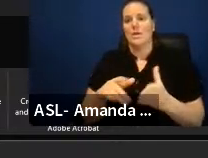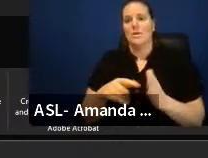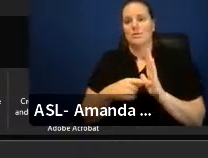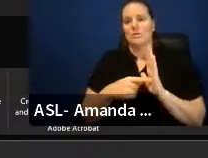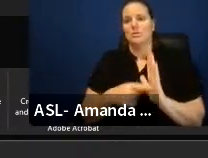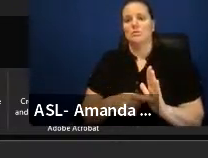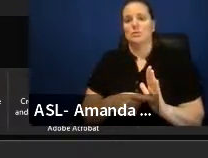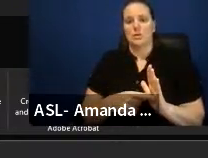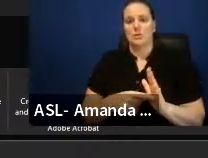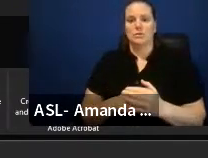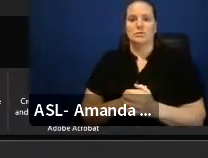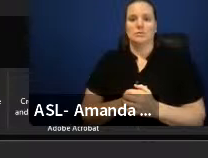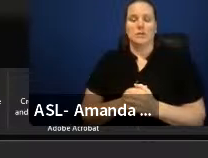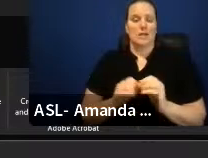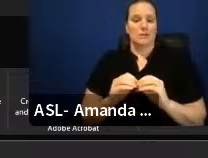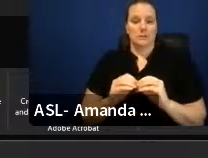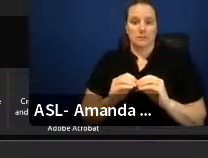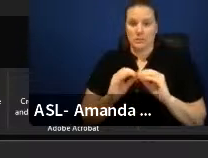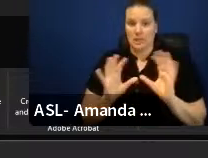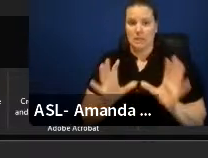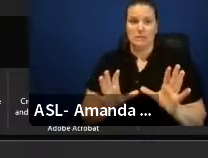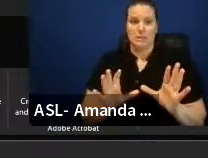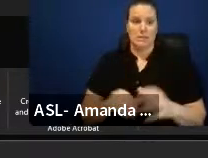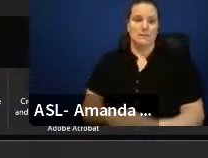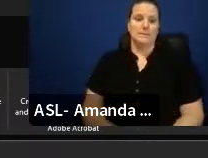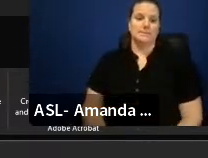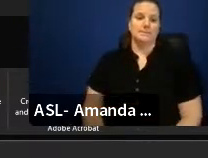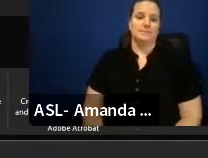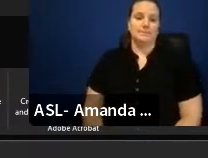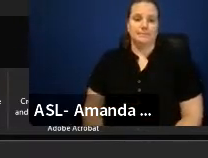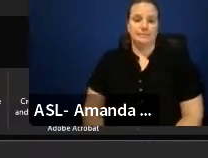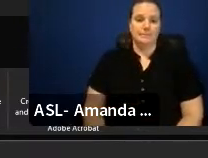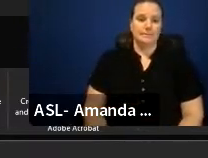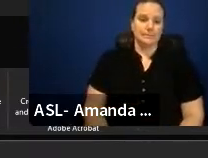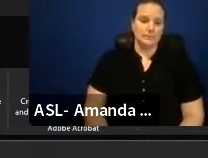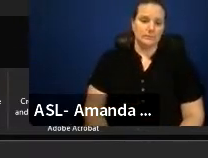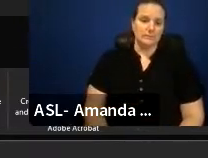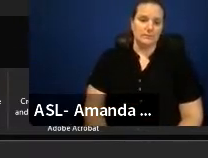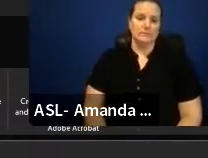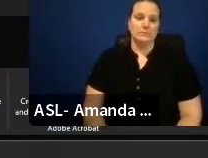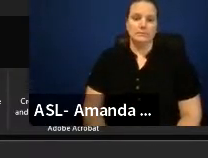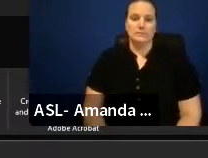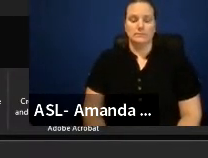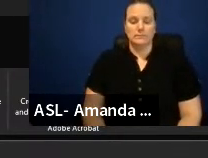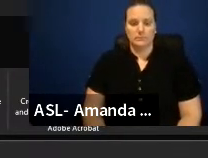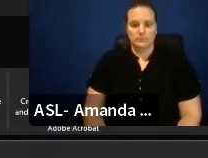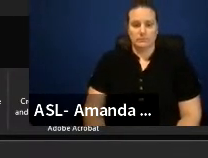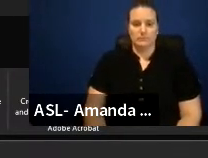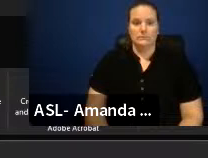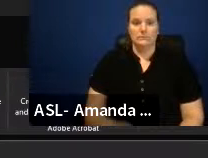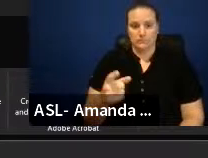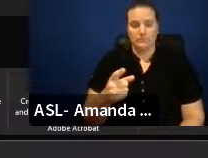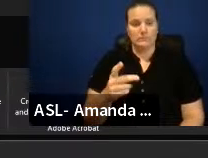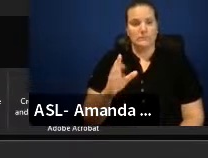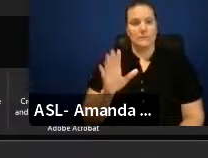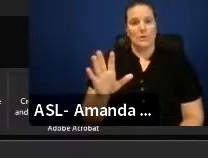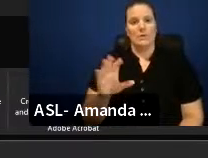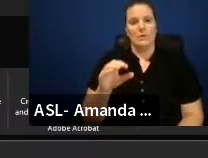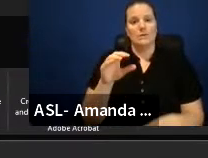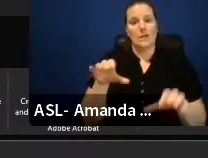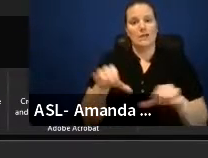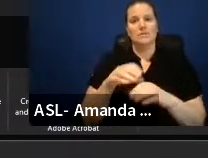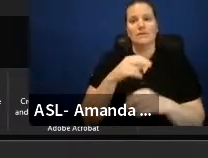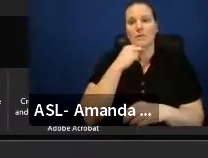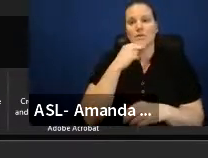indicates explicitly, in active voice, that this would be a